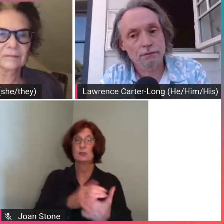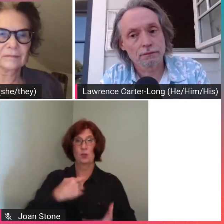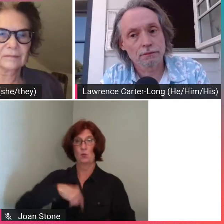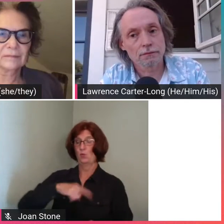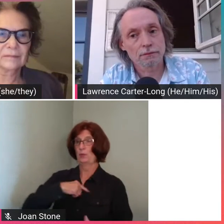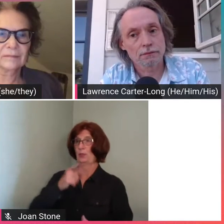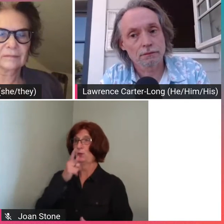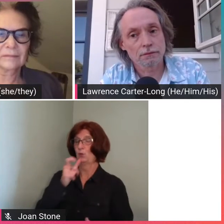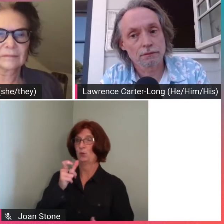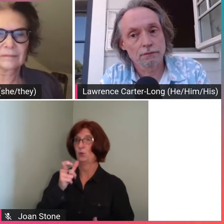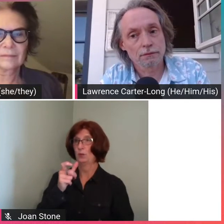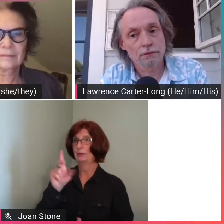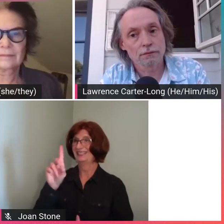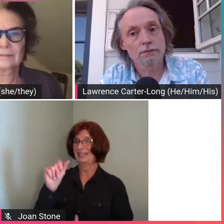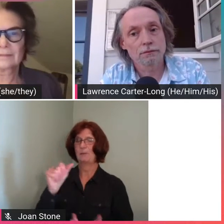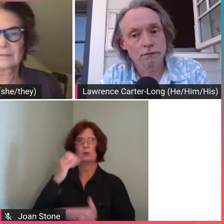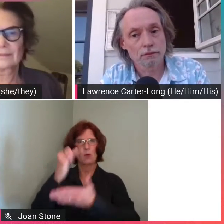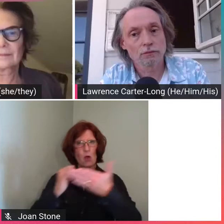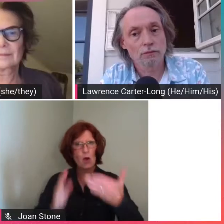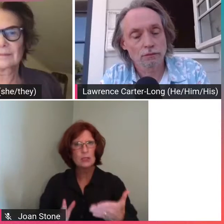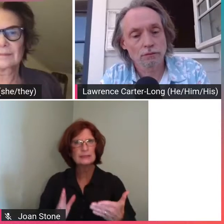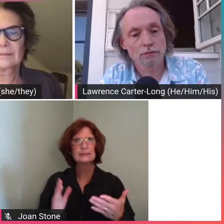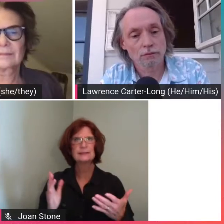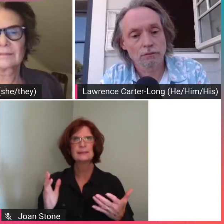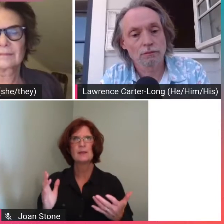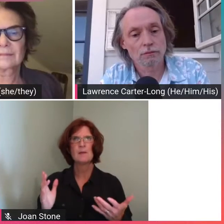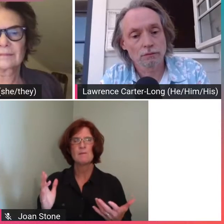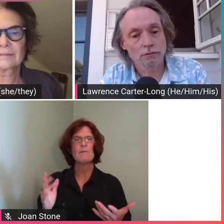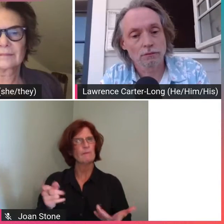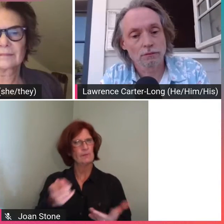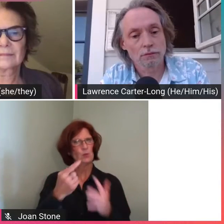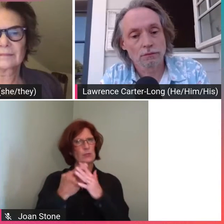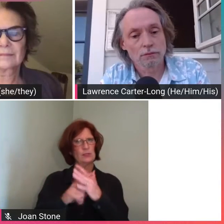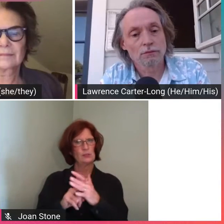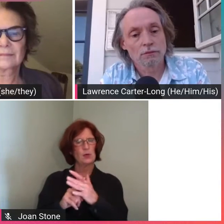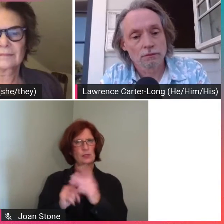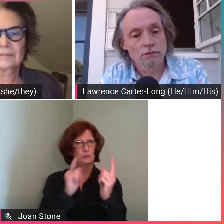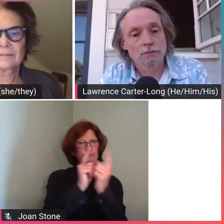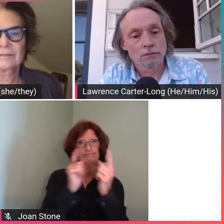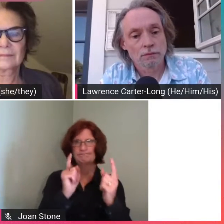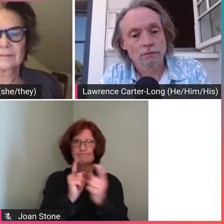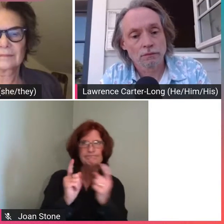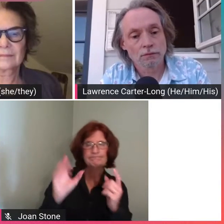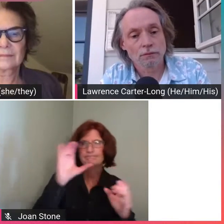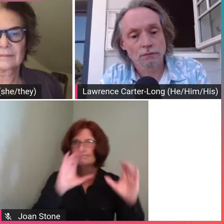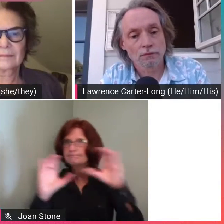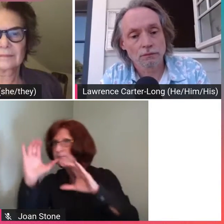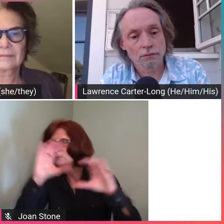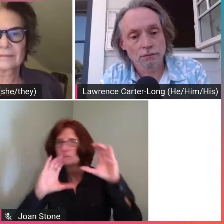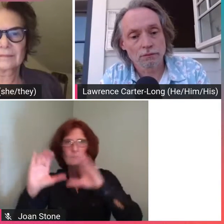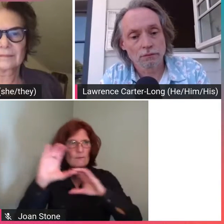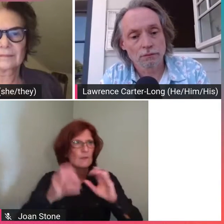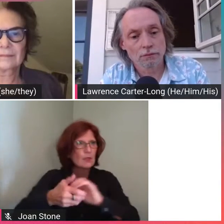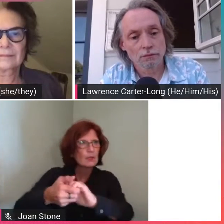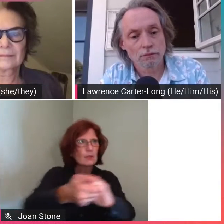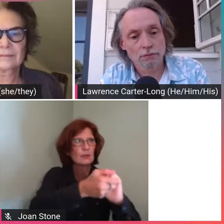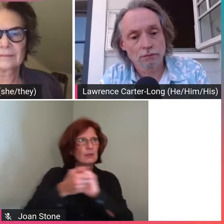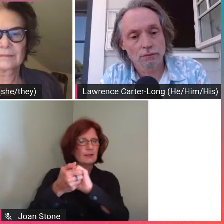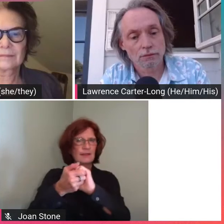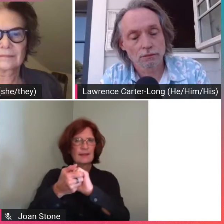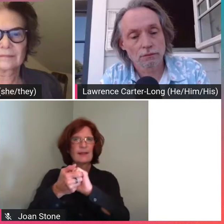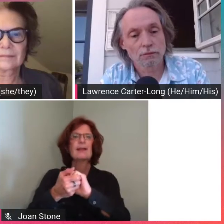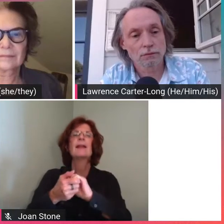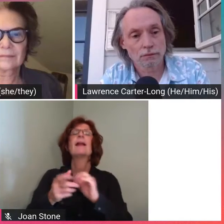and academics, we started to find each other and started to collaborate with one another. And then the